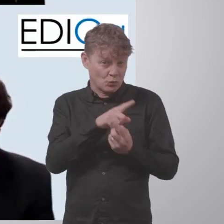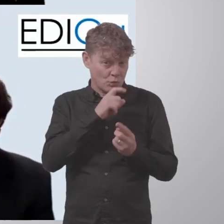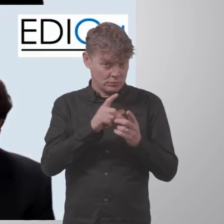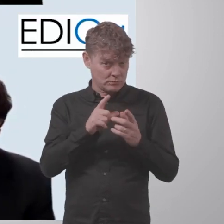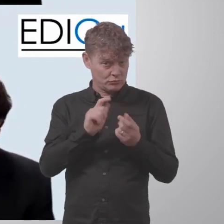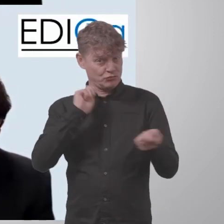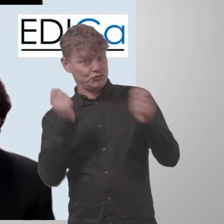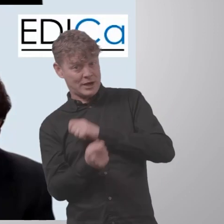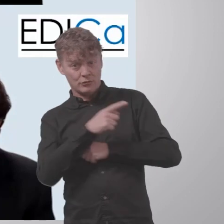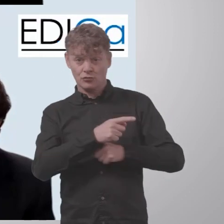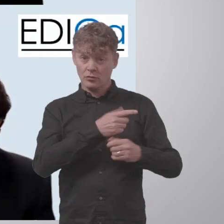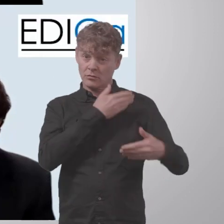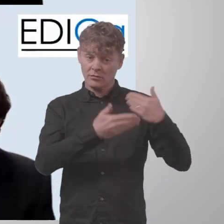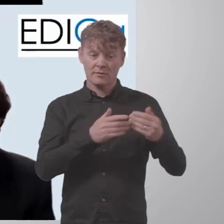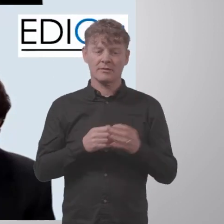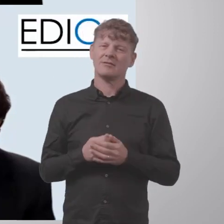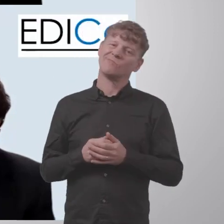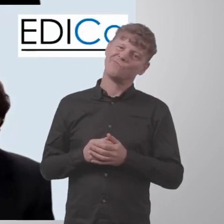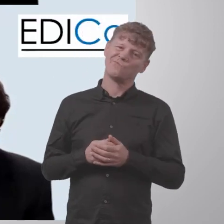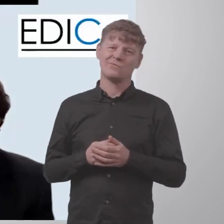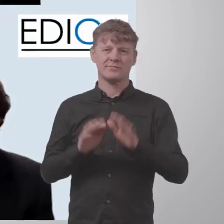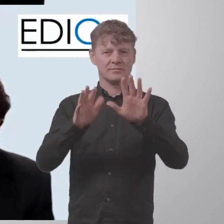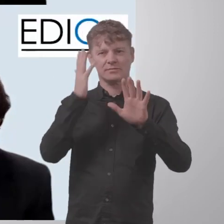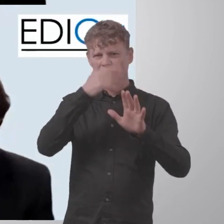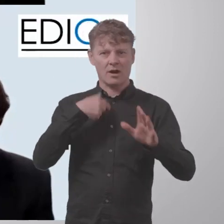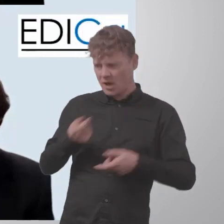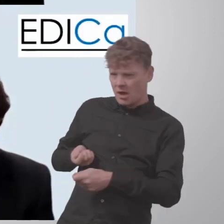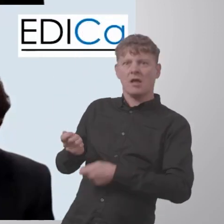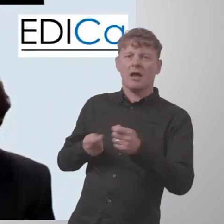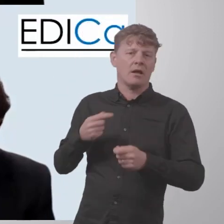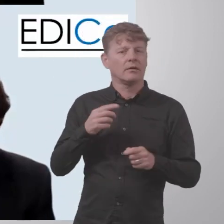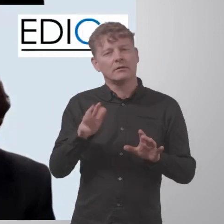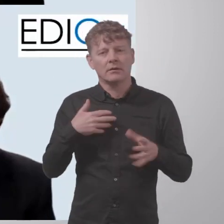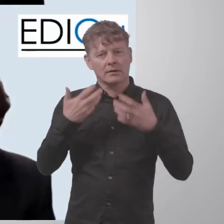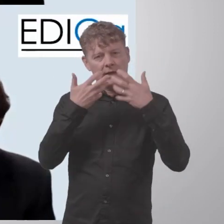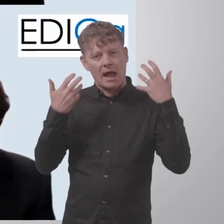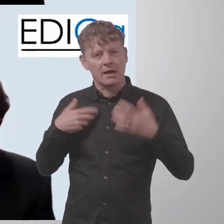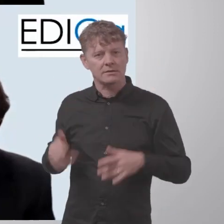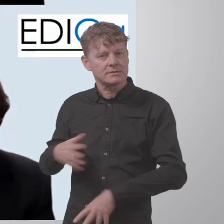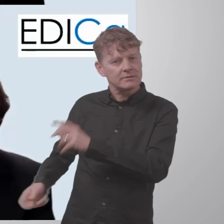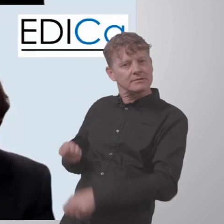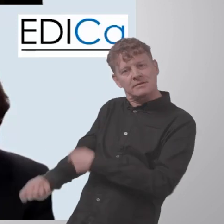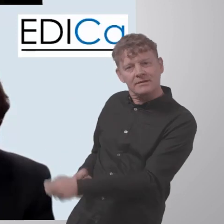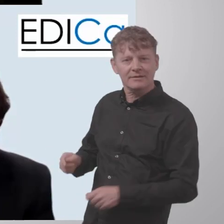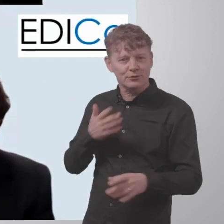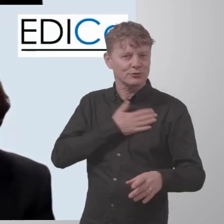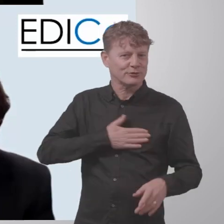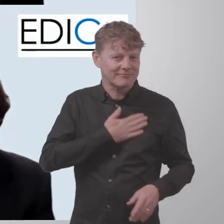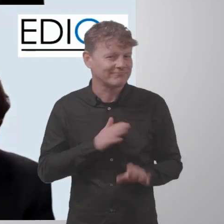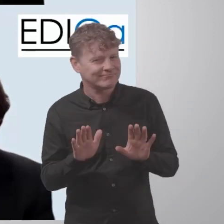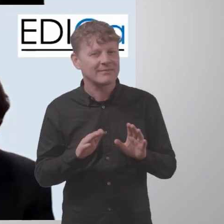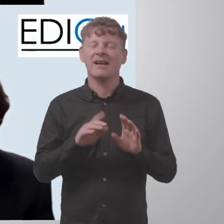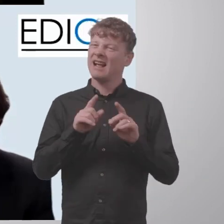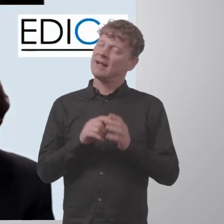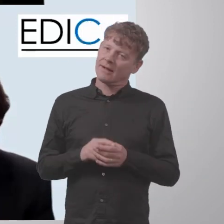So I was cat wrangling, if you wondered what I was doing there for a minute. She's trying desperately to get her feet in. I think that's a really interesting question.